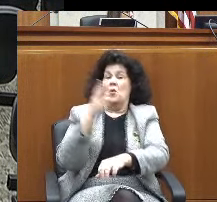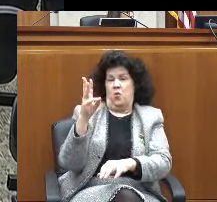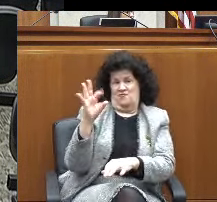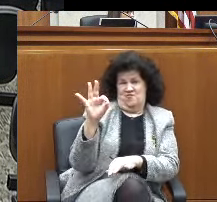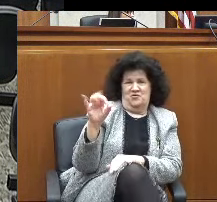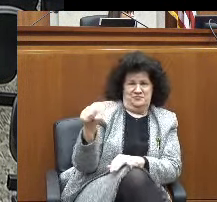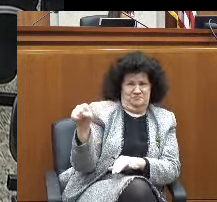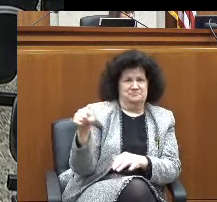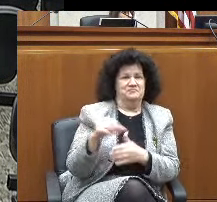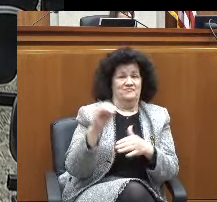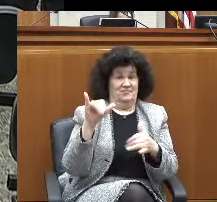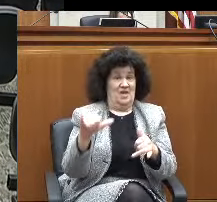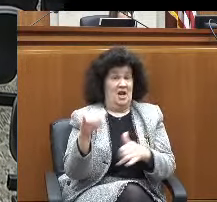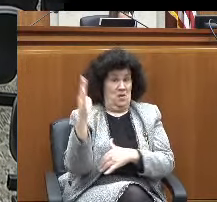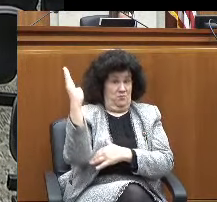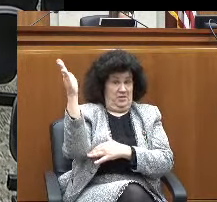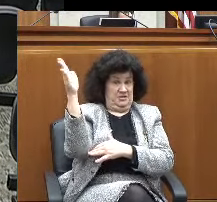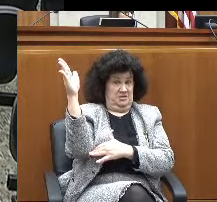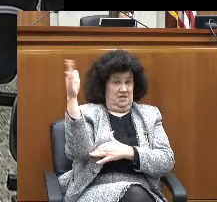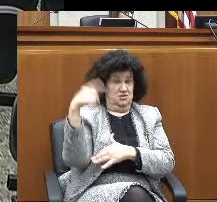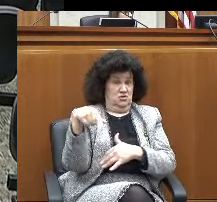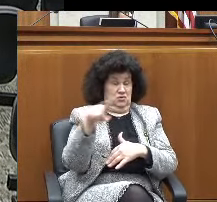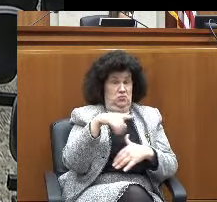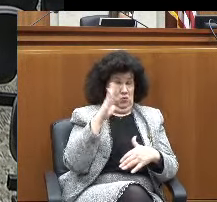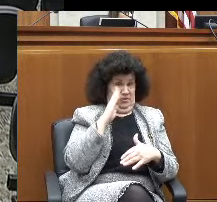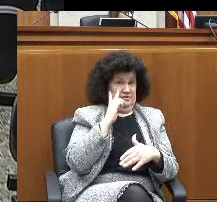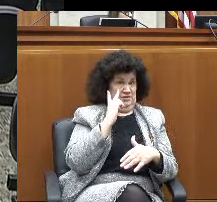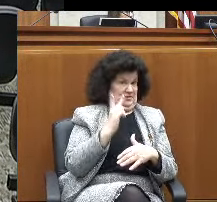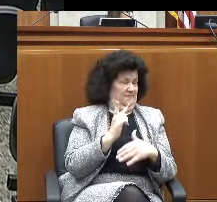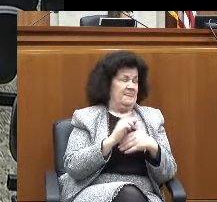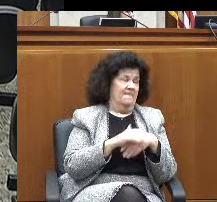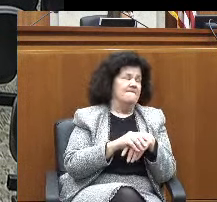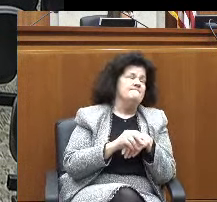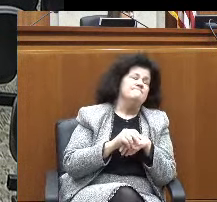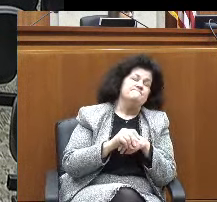this presentation, are y'all able to see?